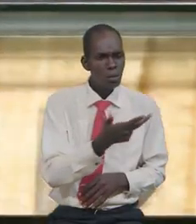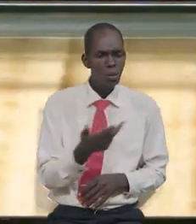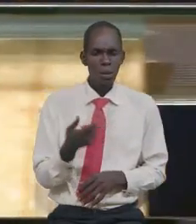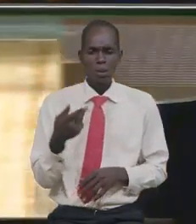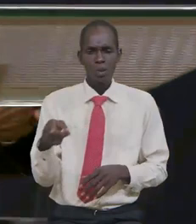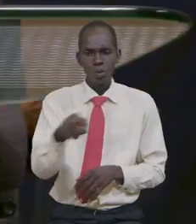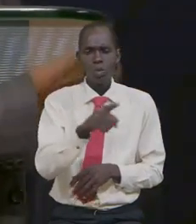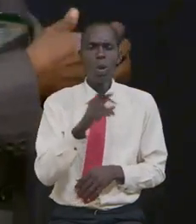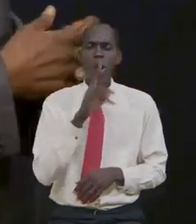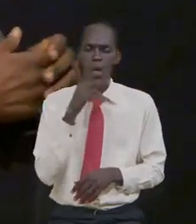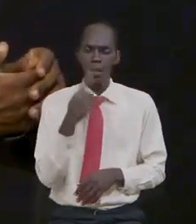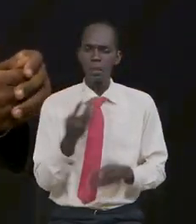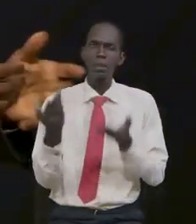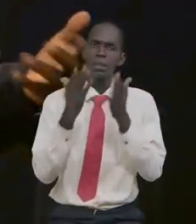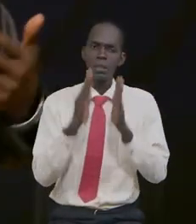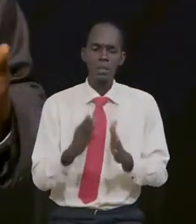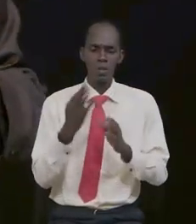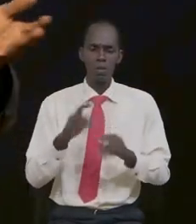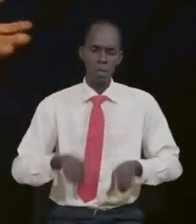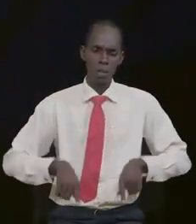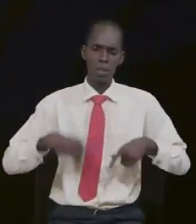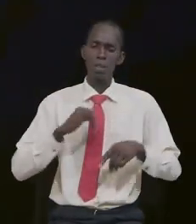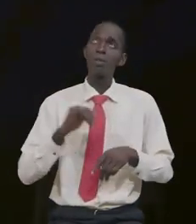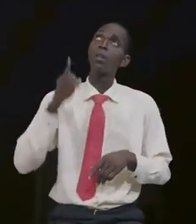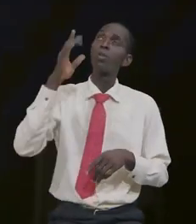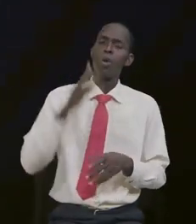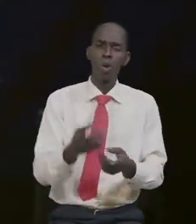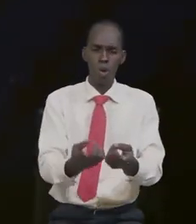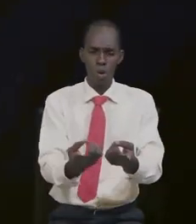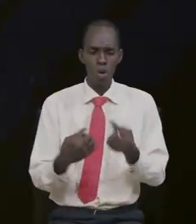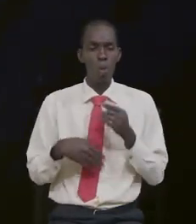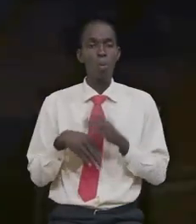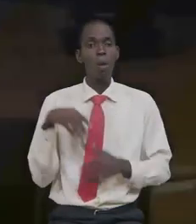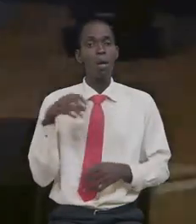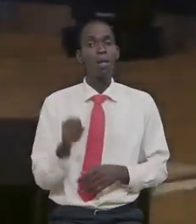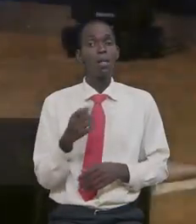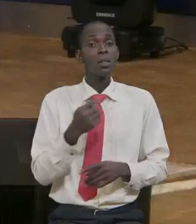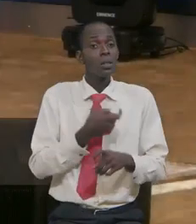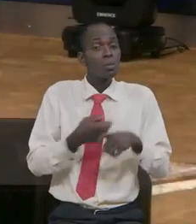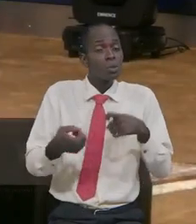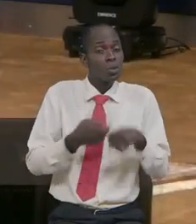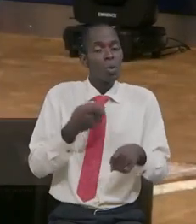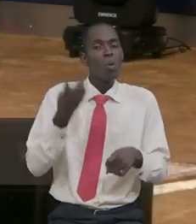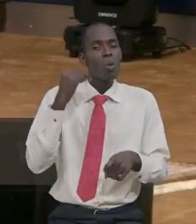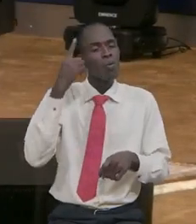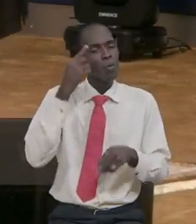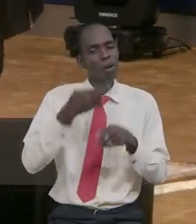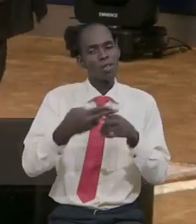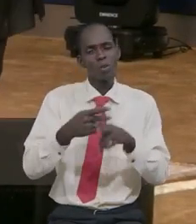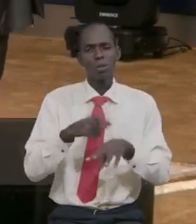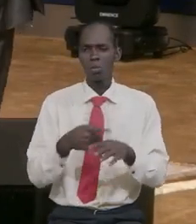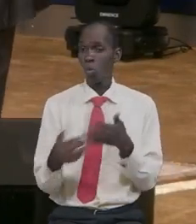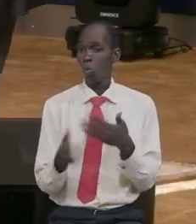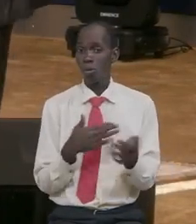the living God, come out. And he came out. The persecution was temporary. Whatever you are